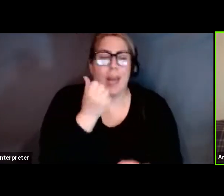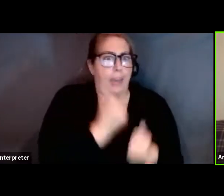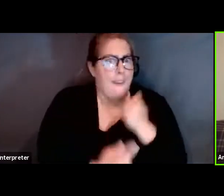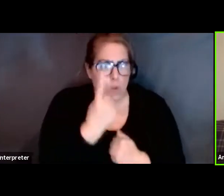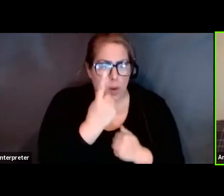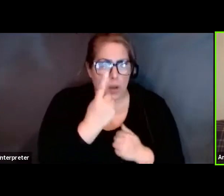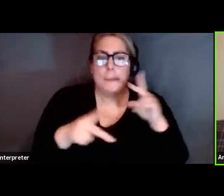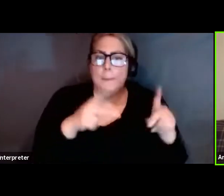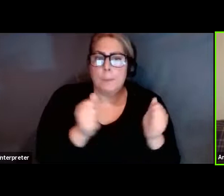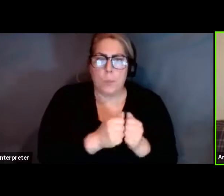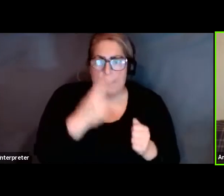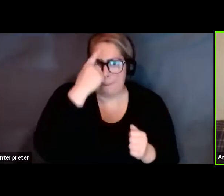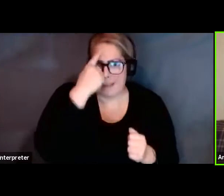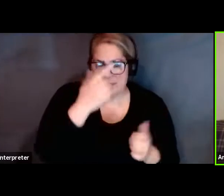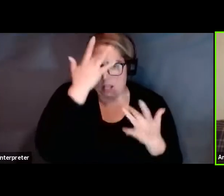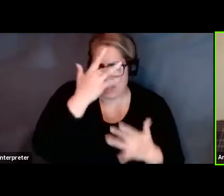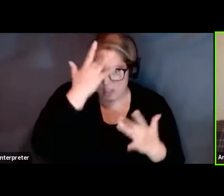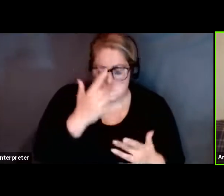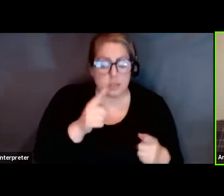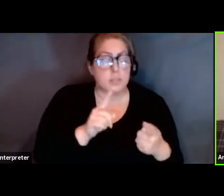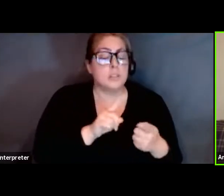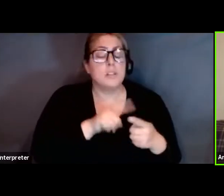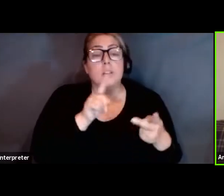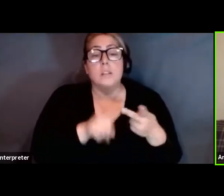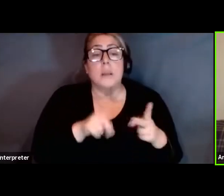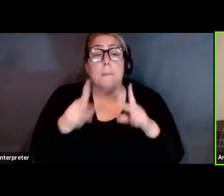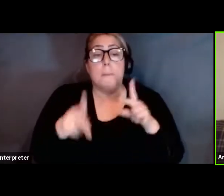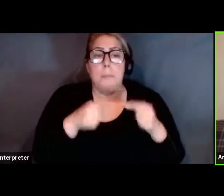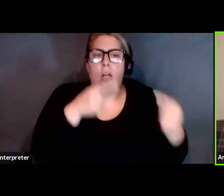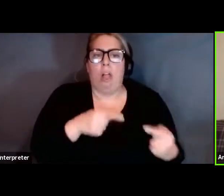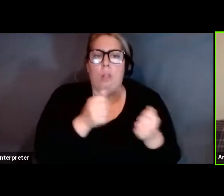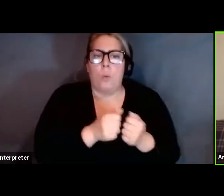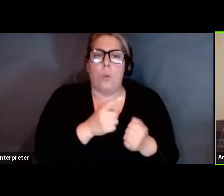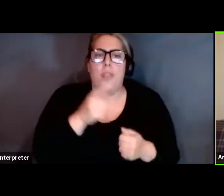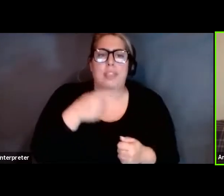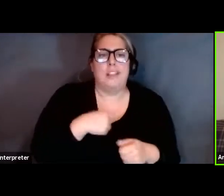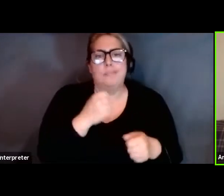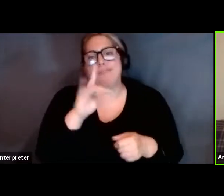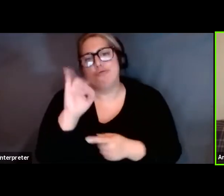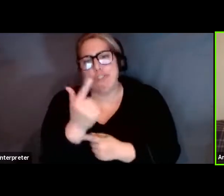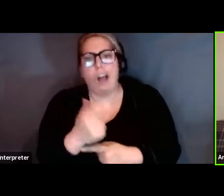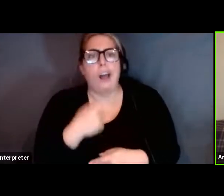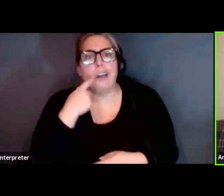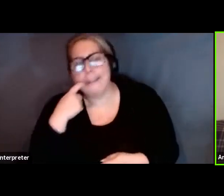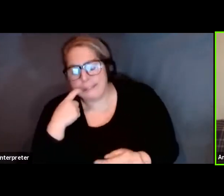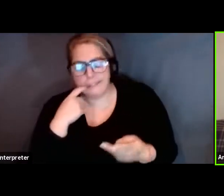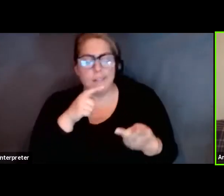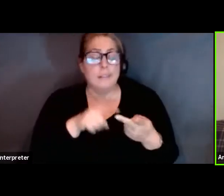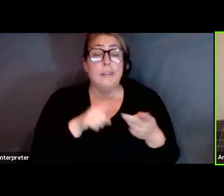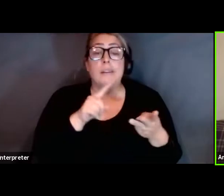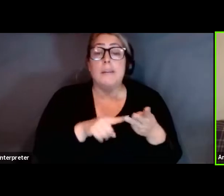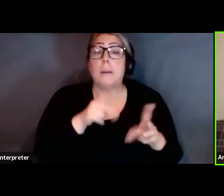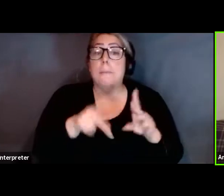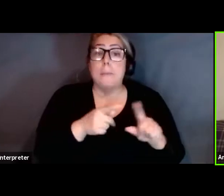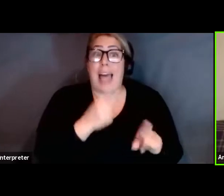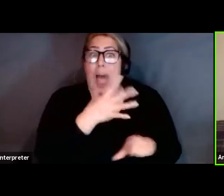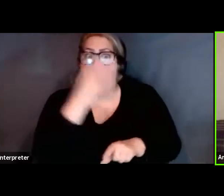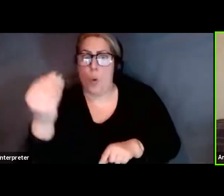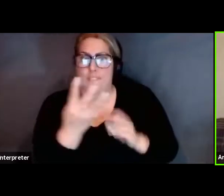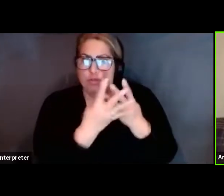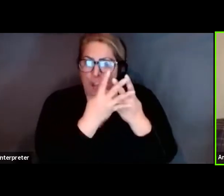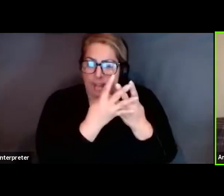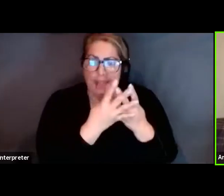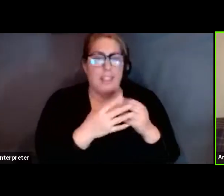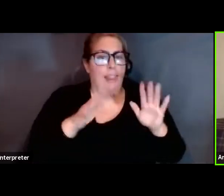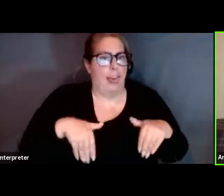illness, people who are struggling with substance abuse, people coming from prison who may not be ready to transition to fully